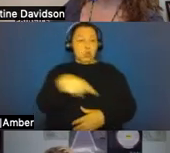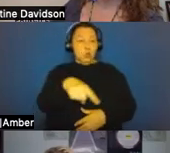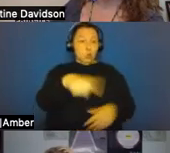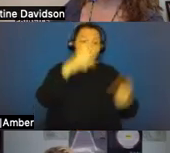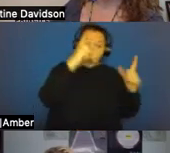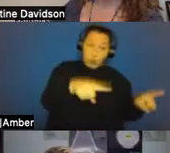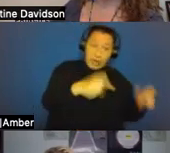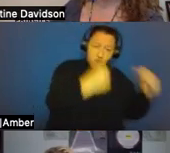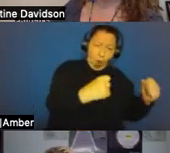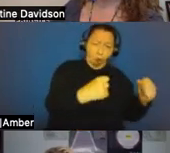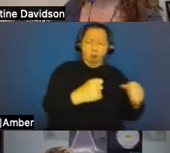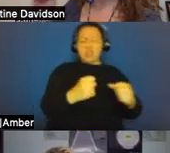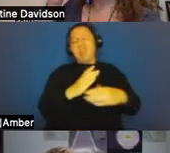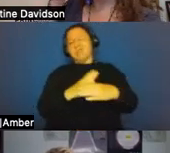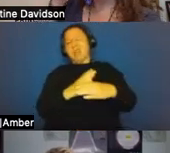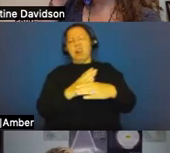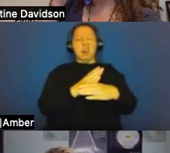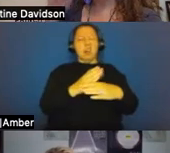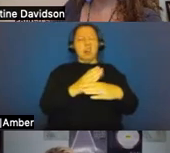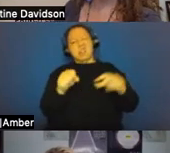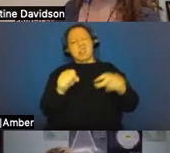you disagree?